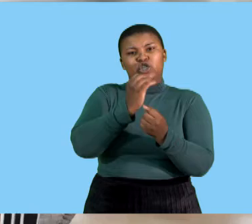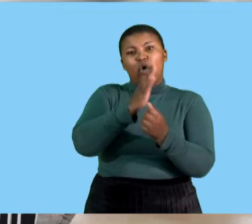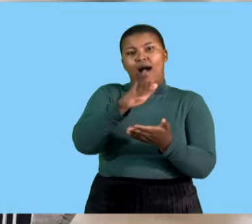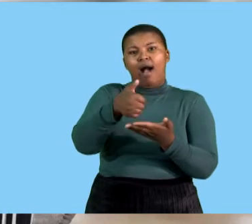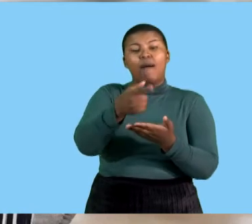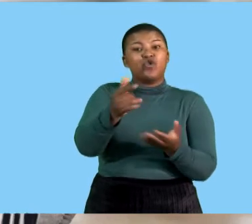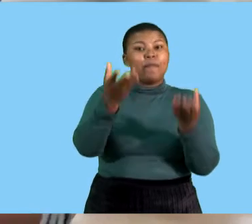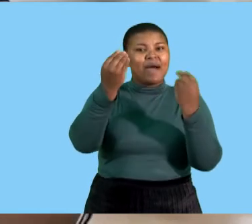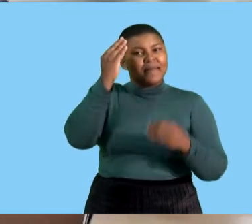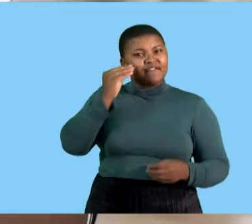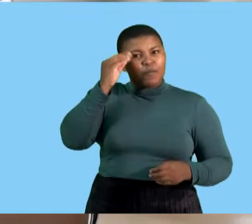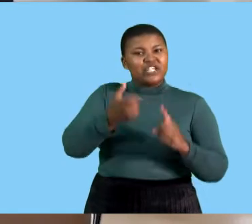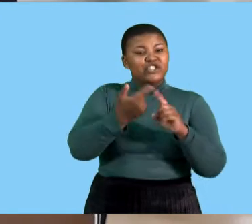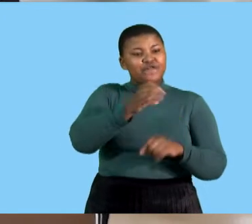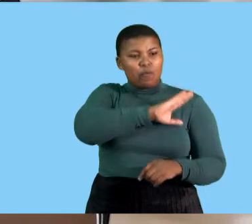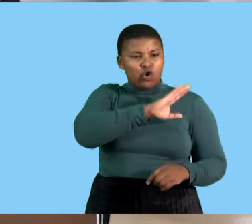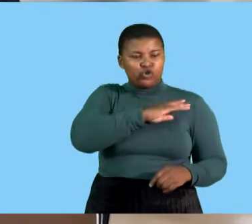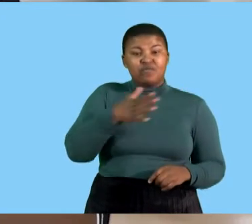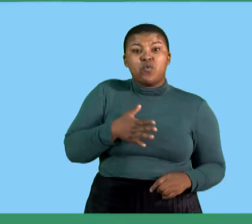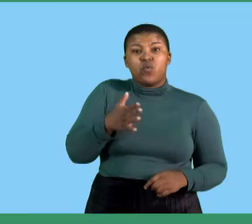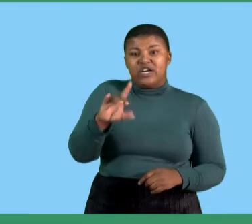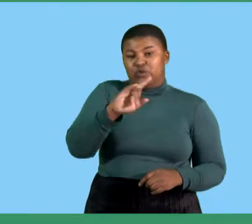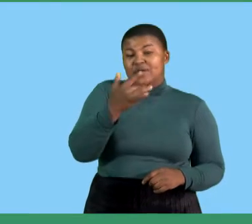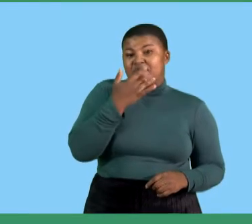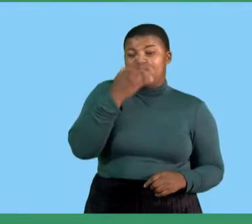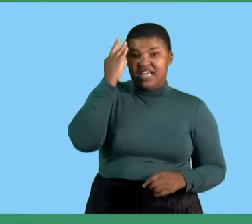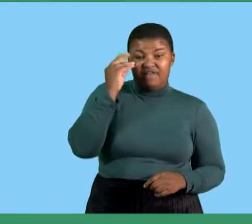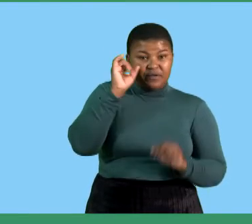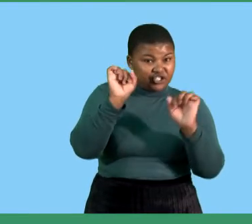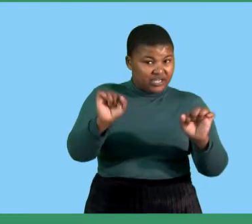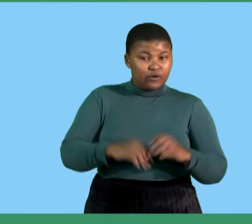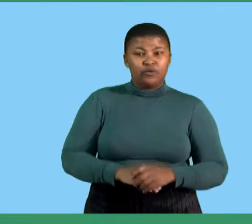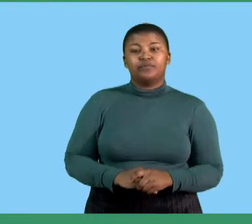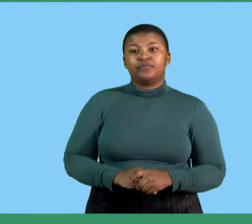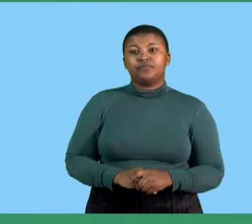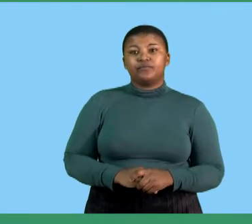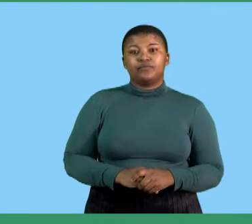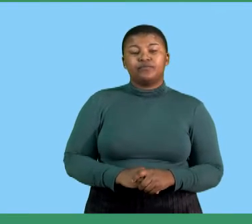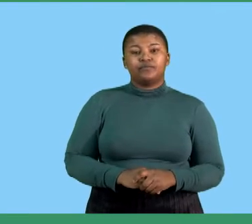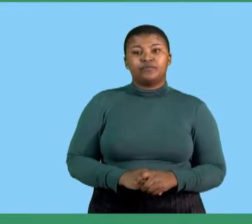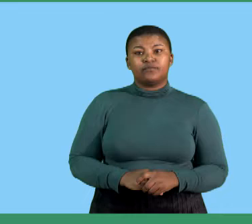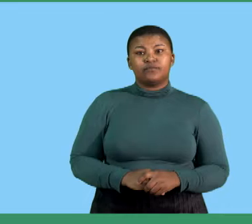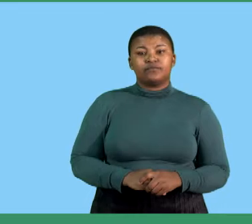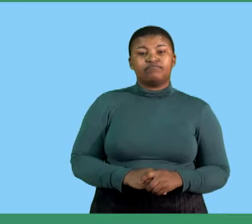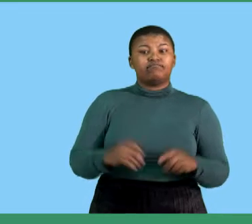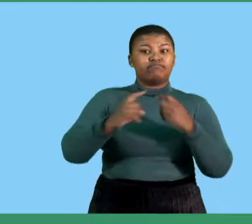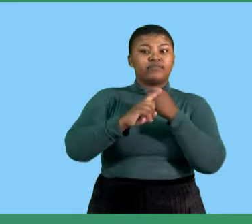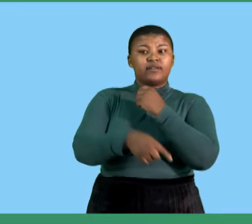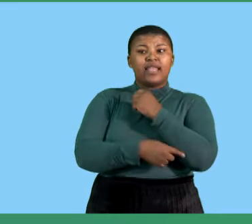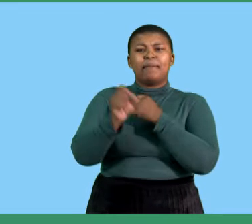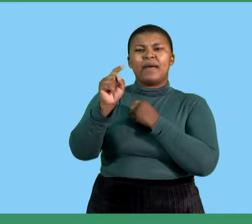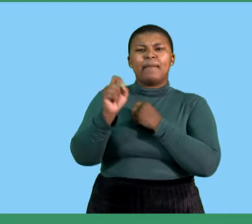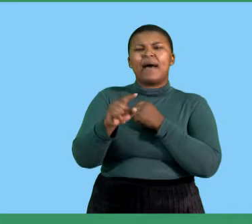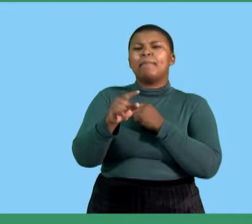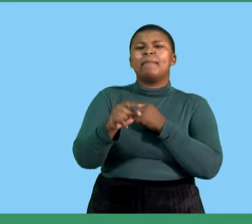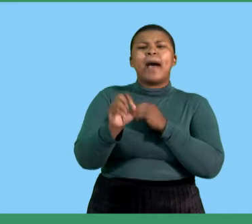in getting the information that you want or that you prefer. All right, now we're going to go to the last part, which is the meaning